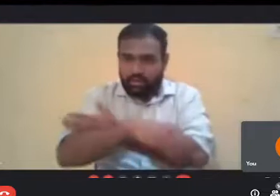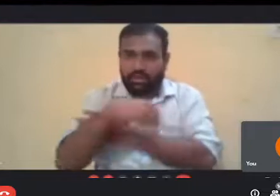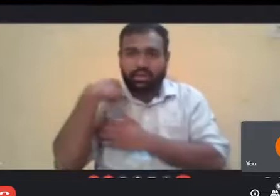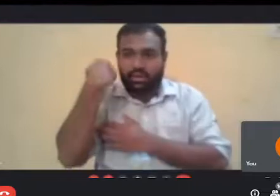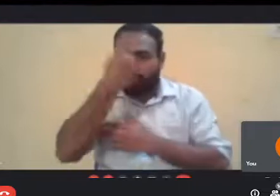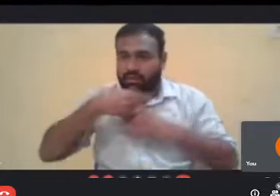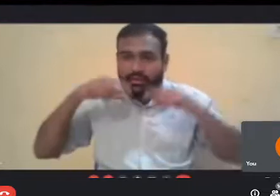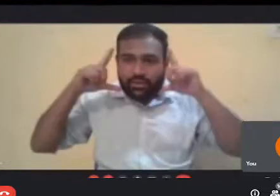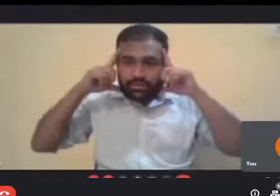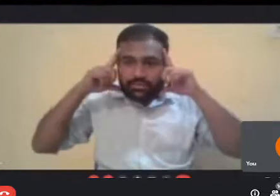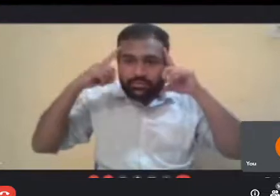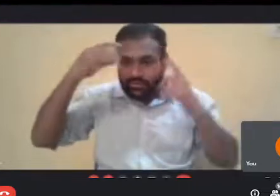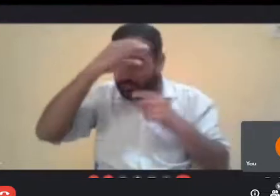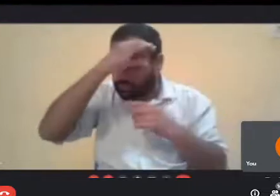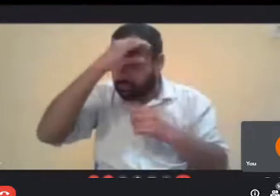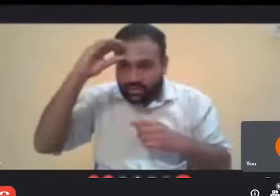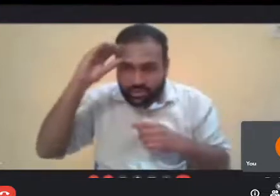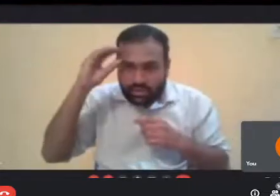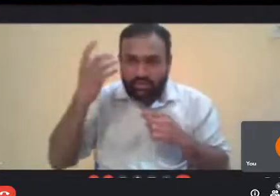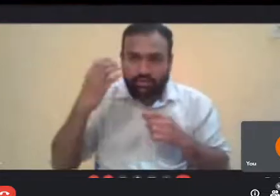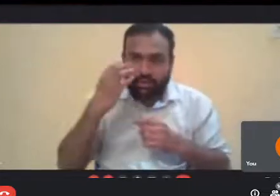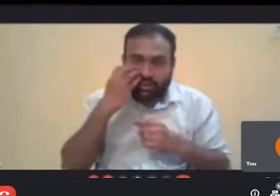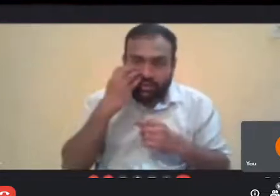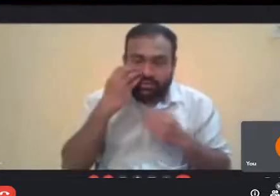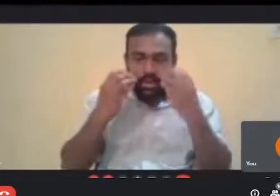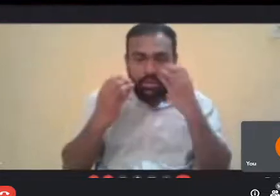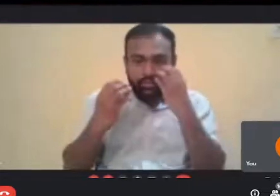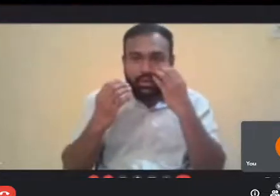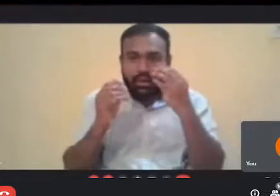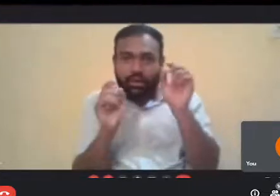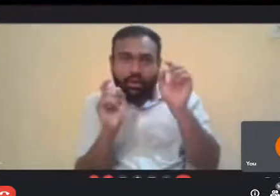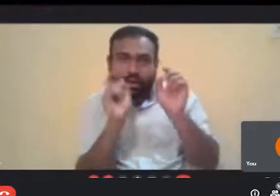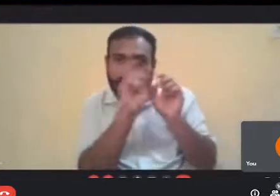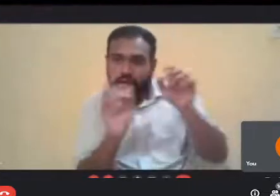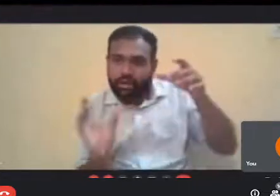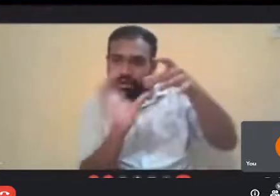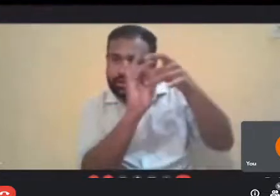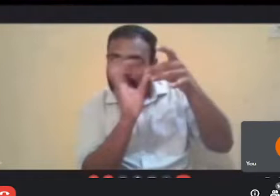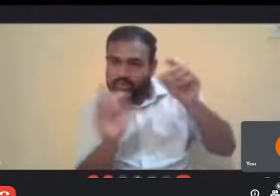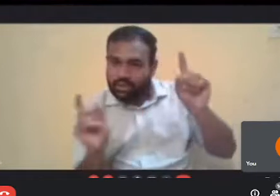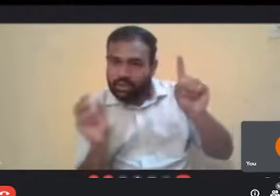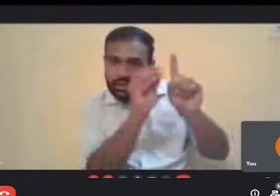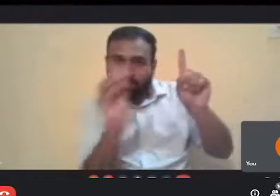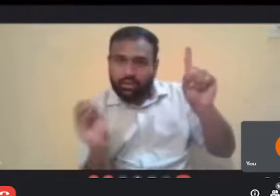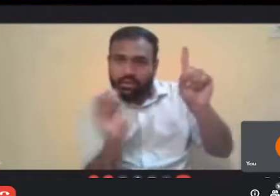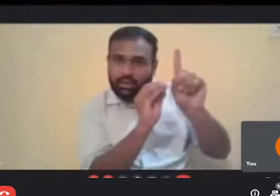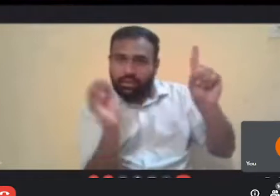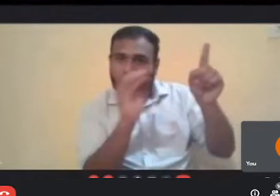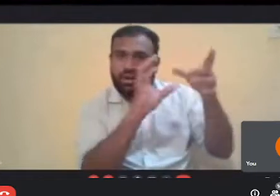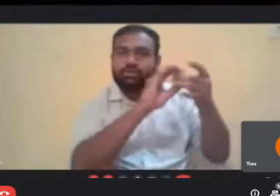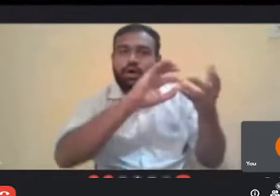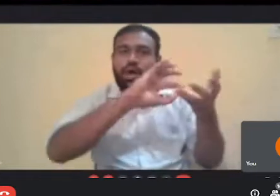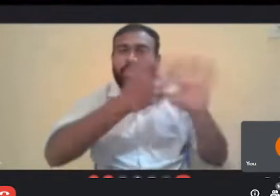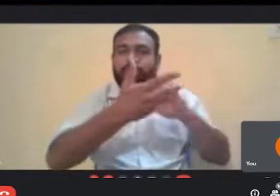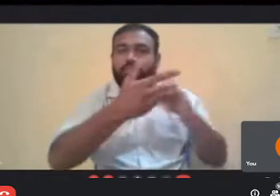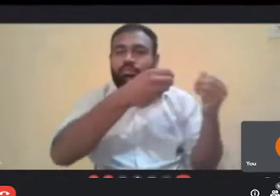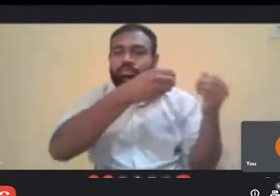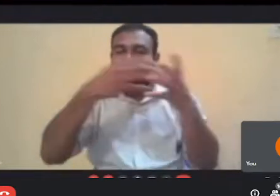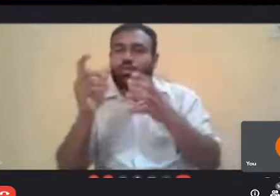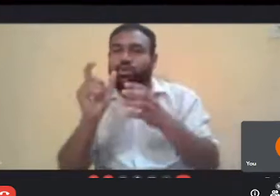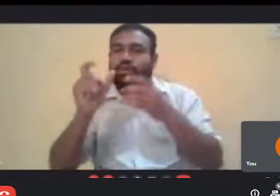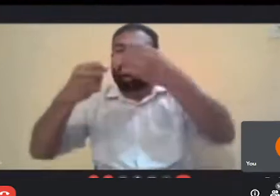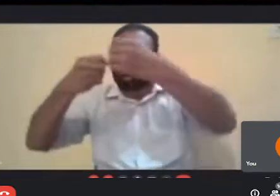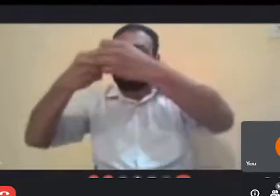signs are to be made on your face, on your temple or your cheek. Where is it being made? So you have to connect the hand shape with